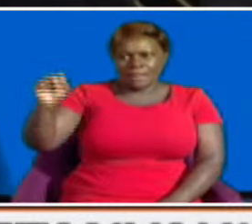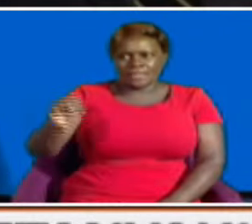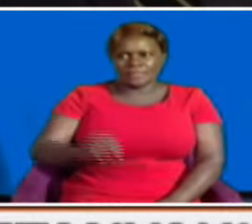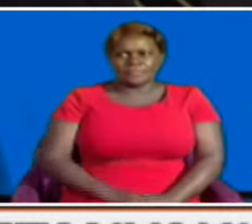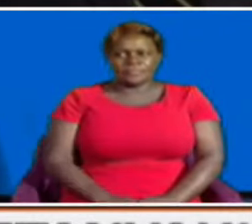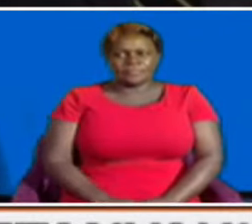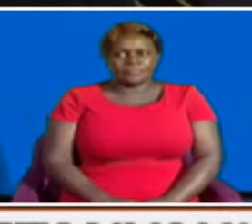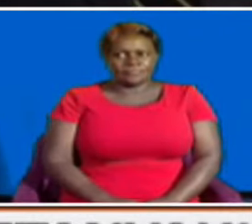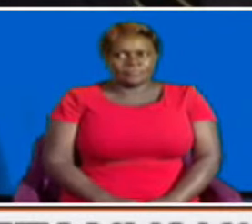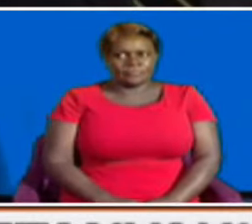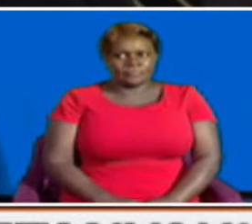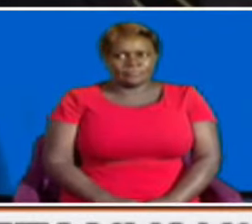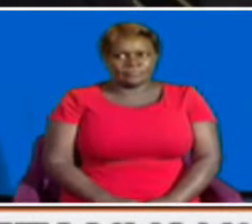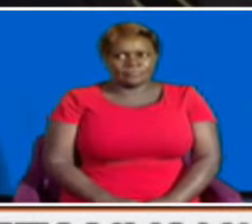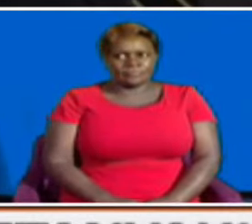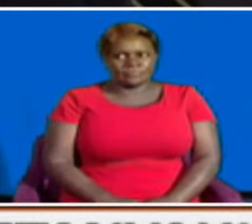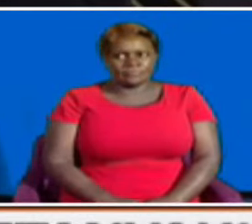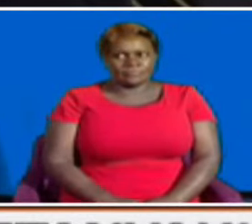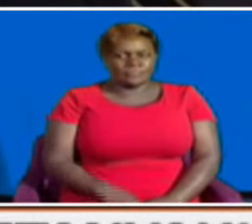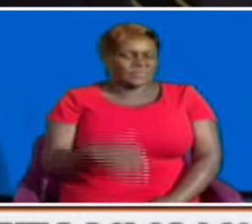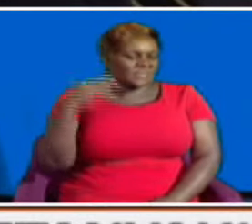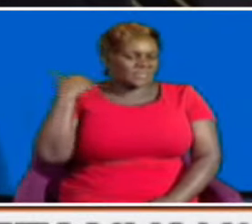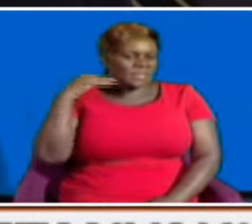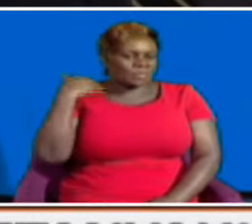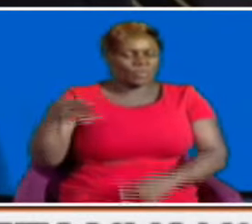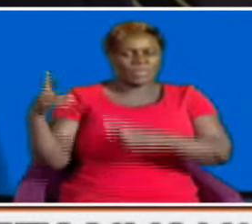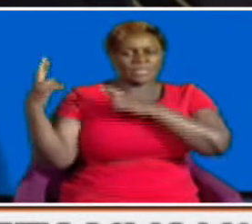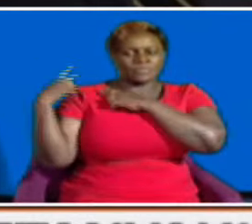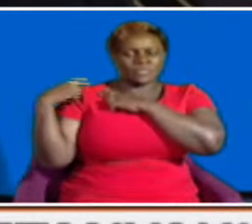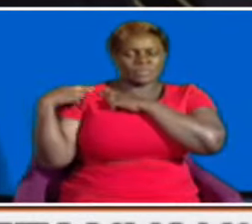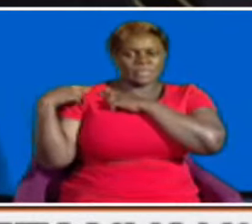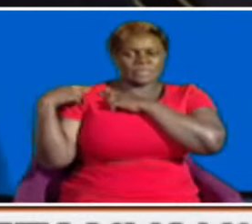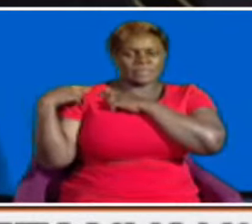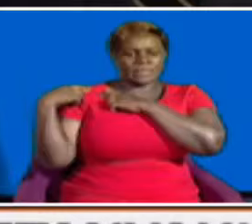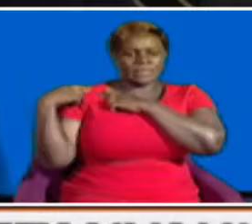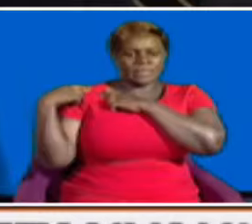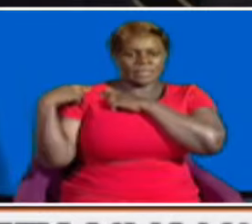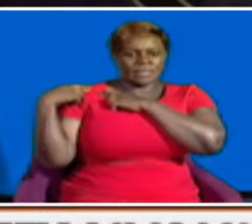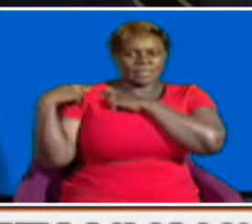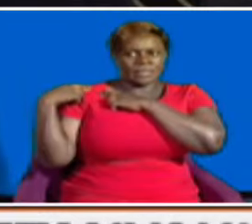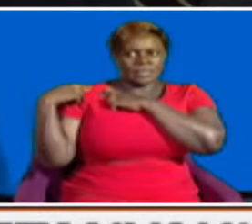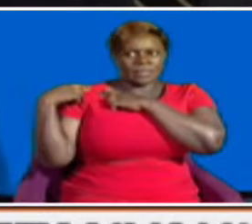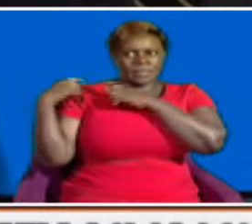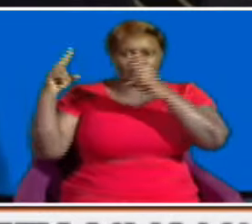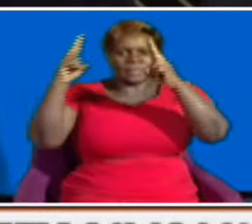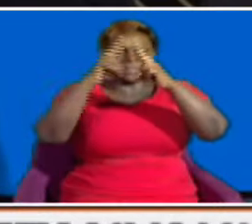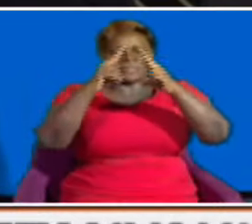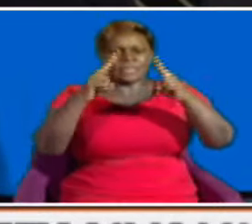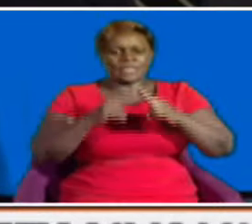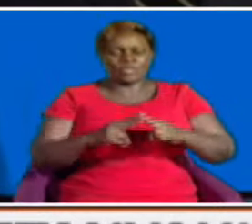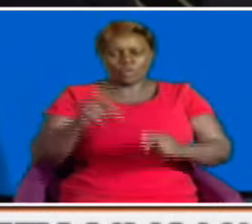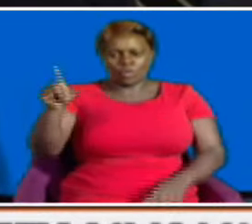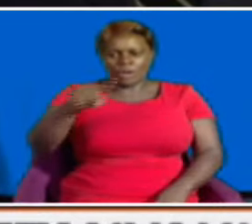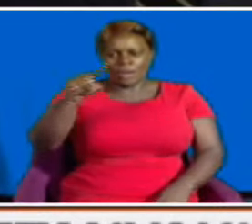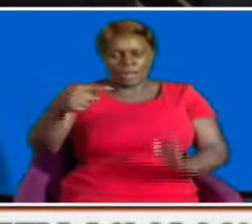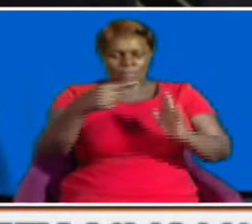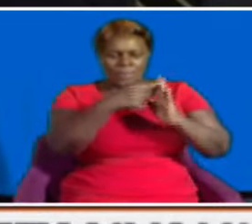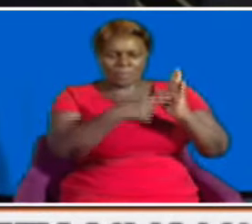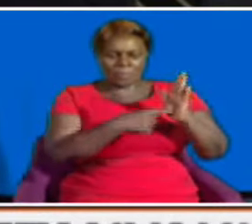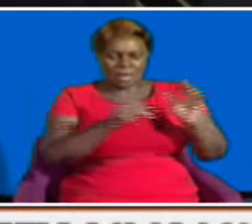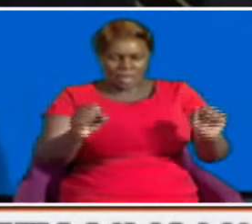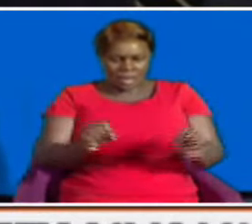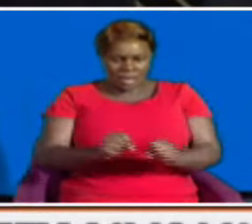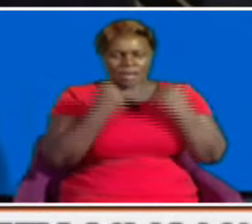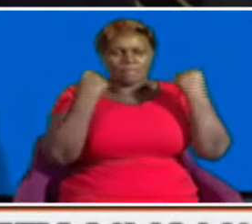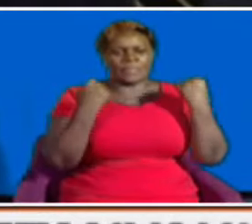Ismail Hania bear criminal responsibility for the following international crimes committed on